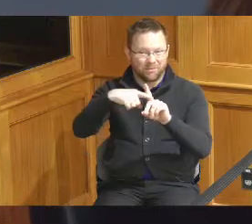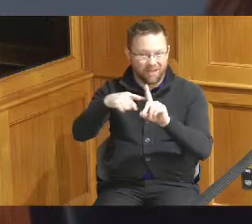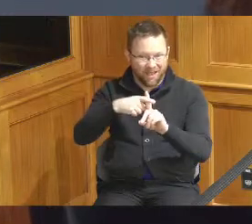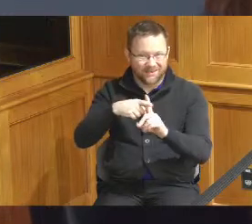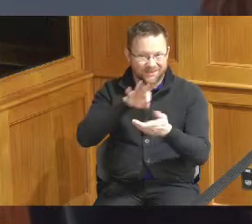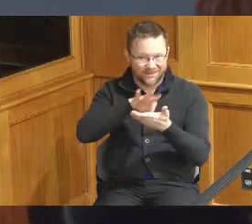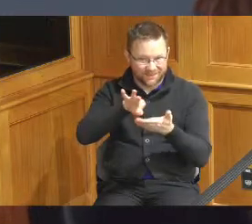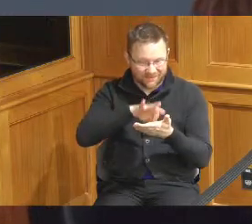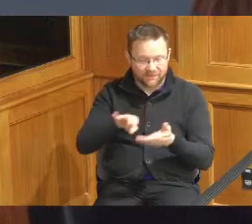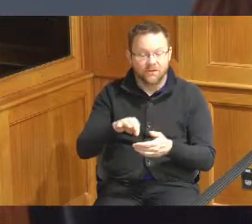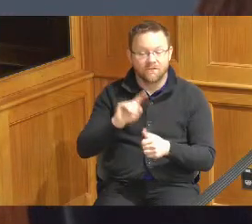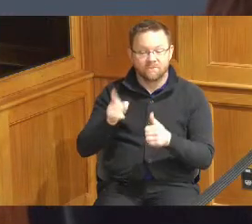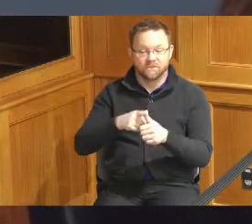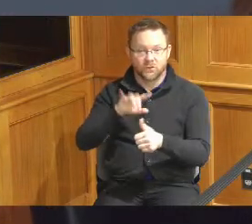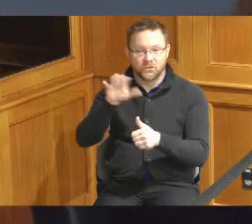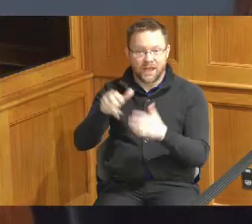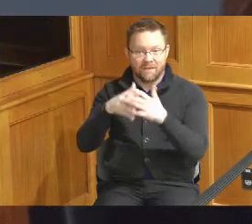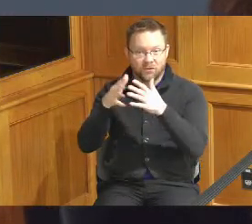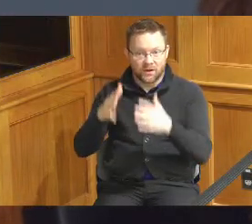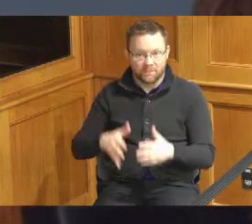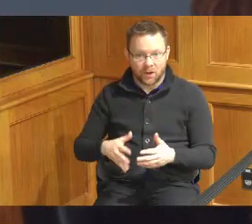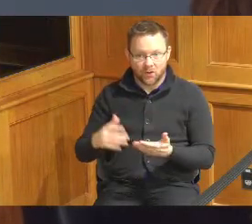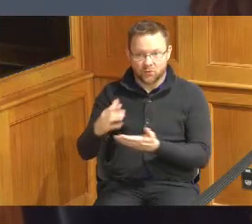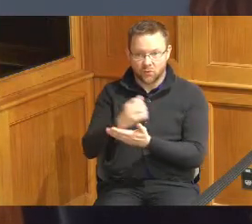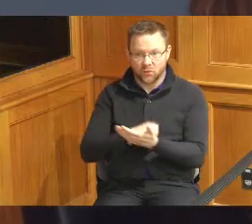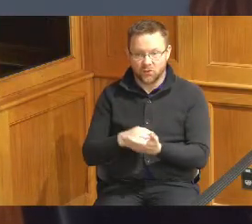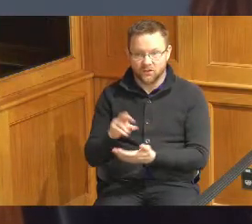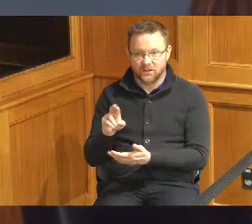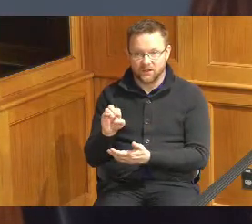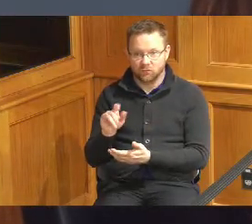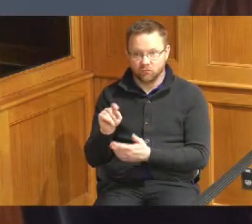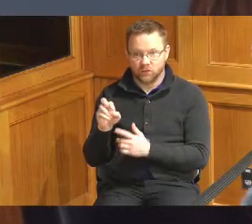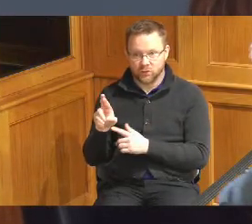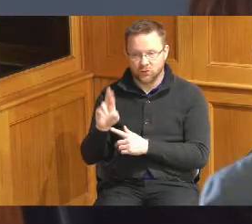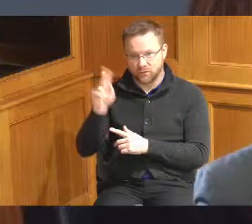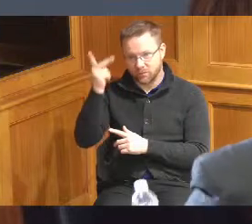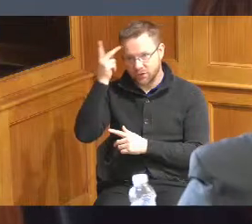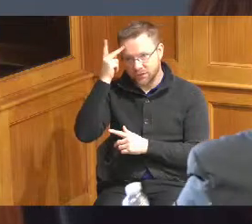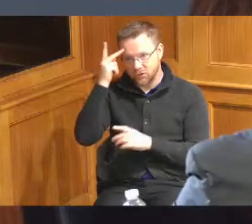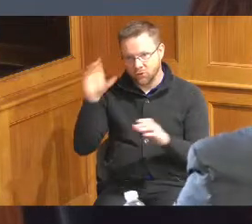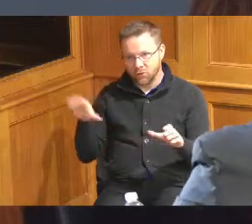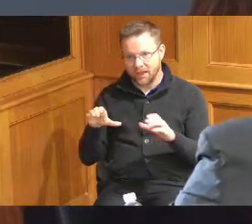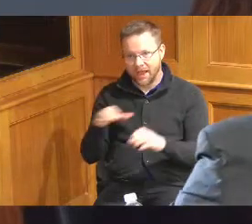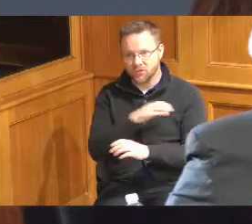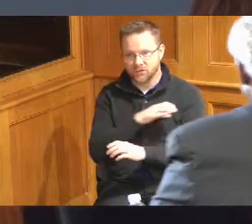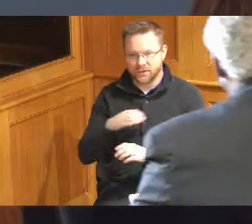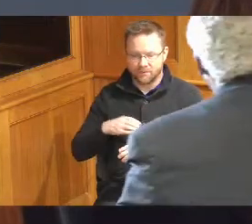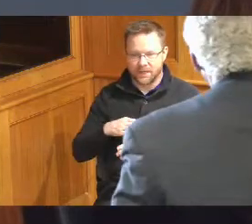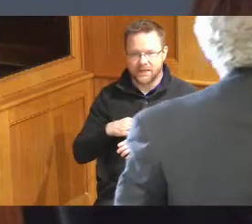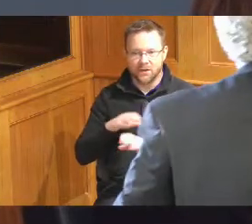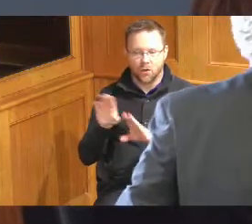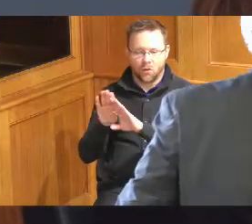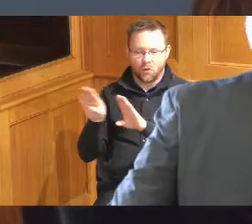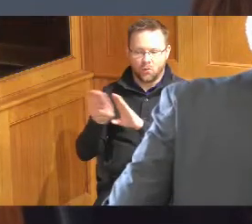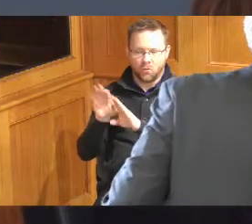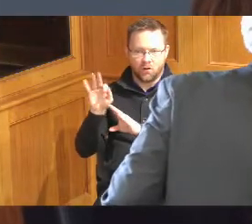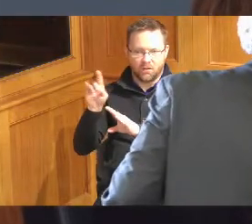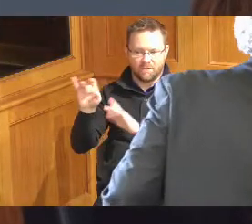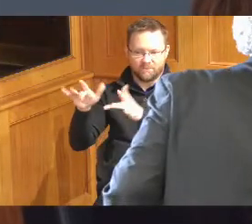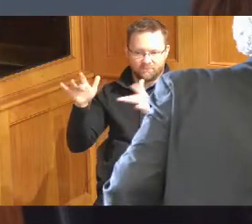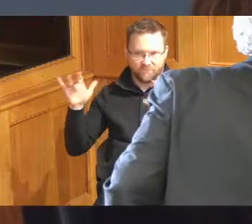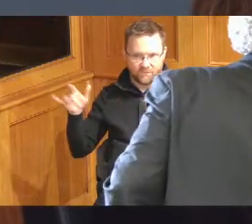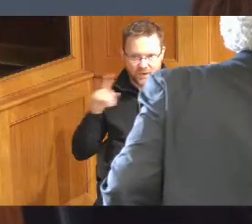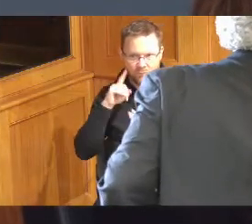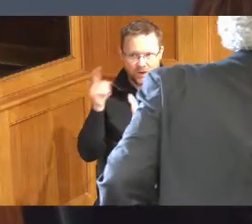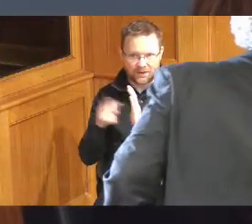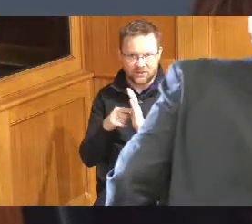first African American to earn the Realtors Political Action Committee Wall of Fame recognition at the